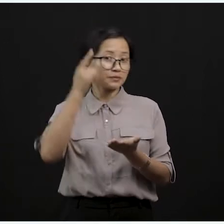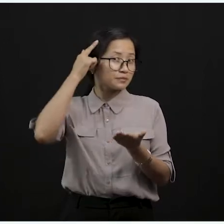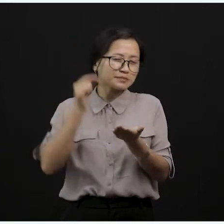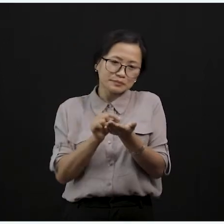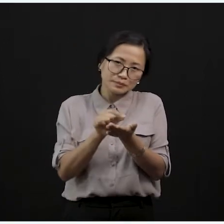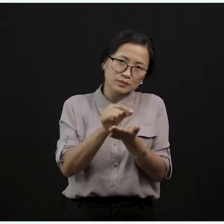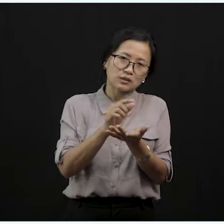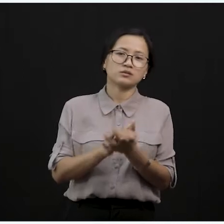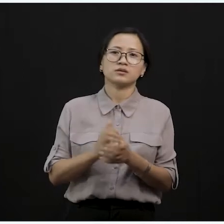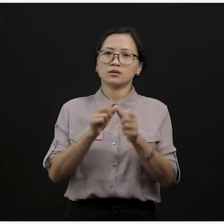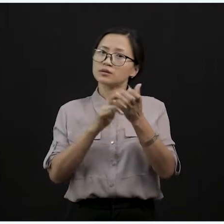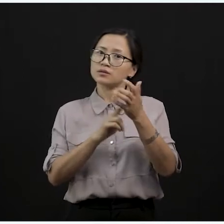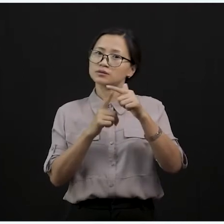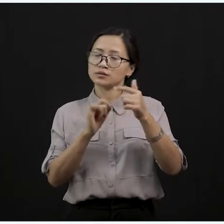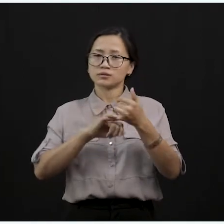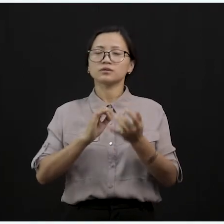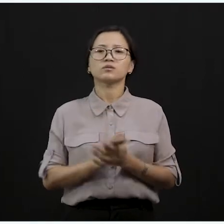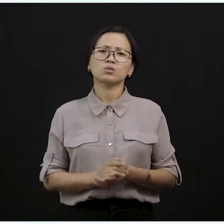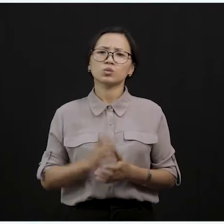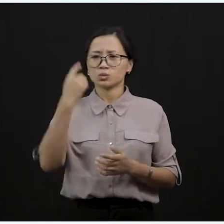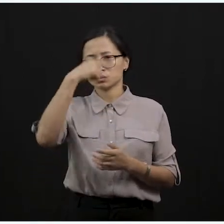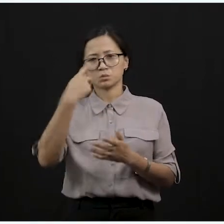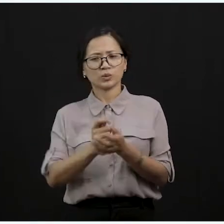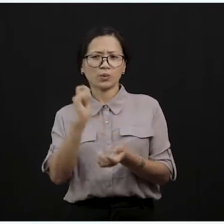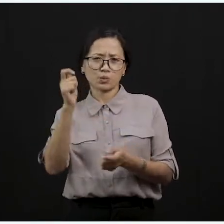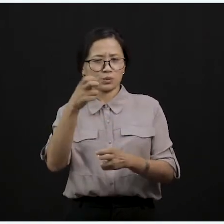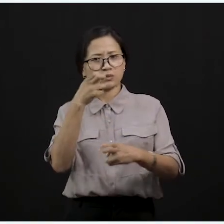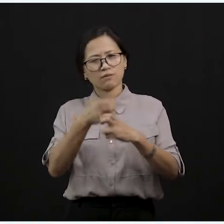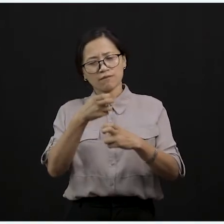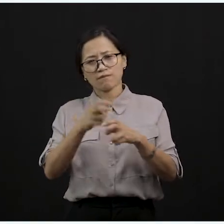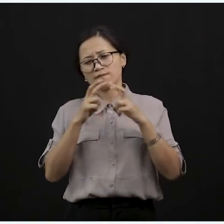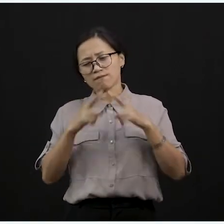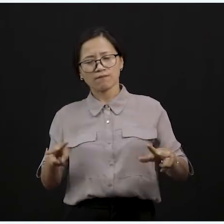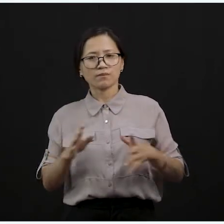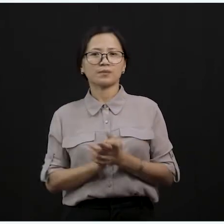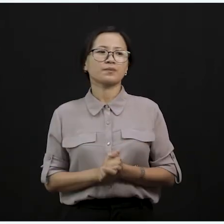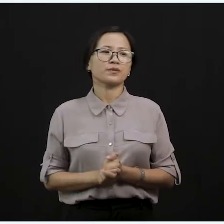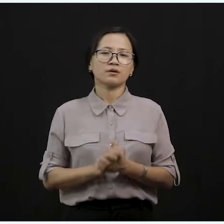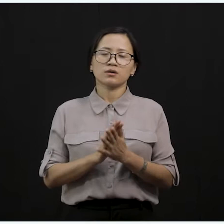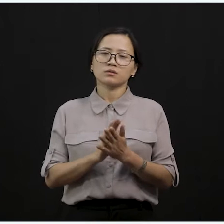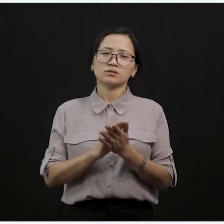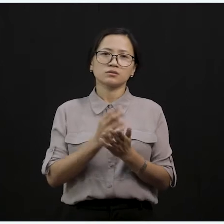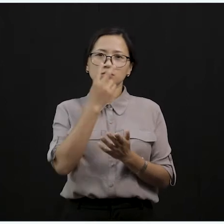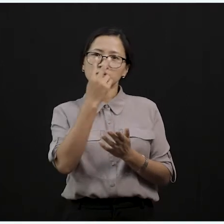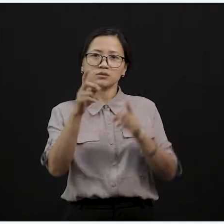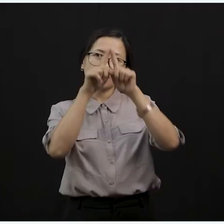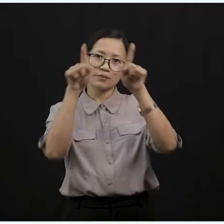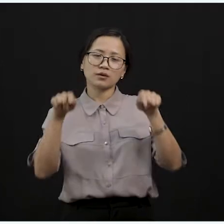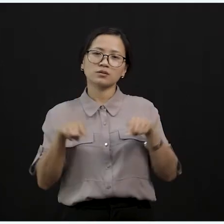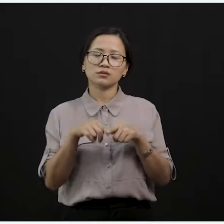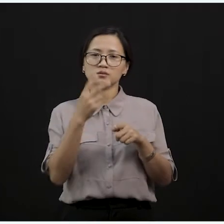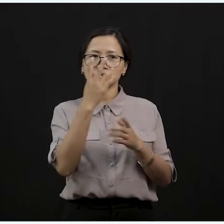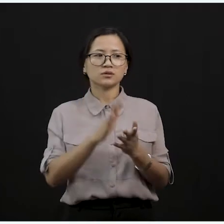who were working hard. So over here, you can see the grasshopper is here, you see? The grasshopper